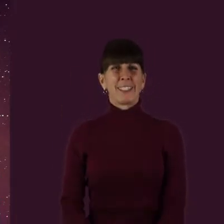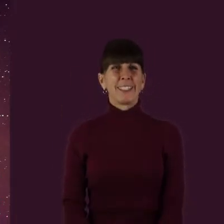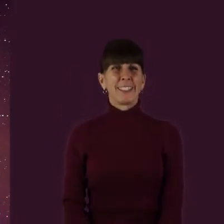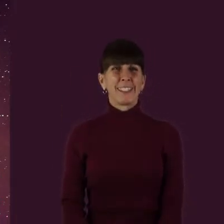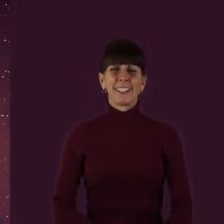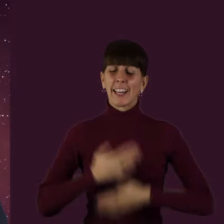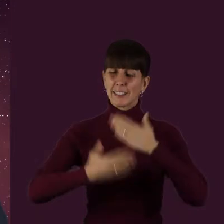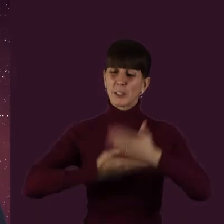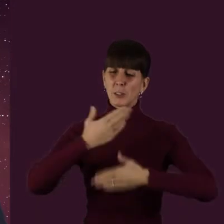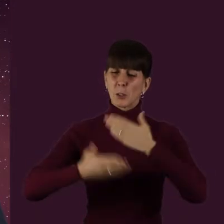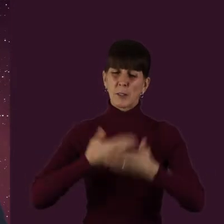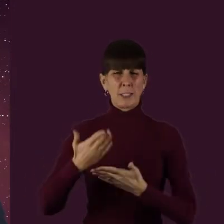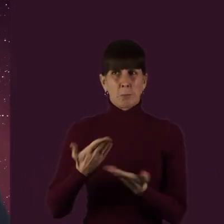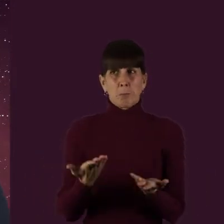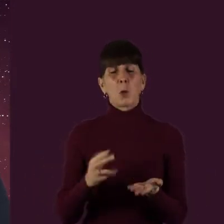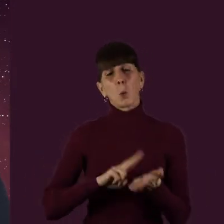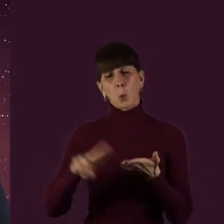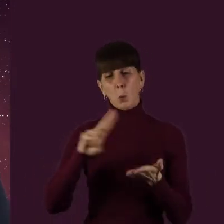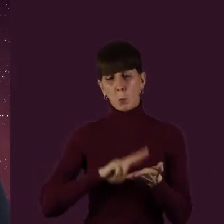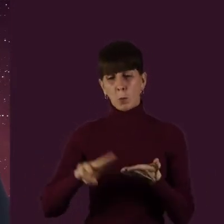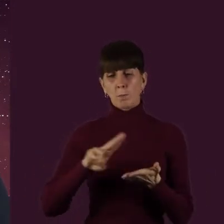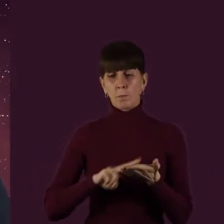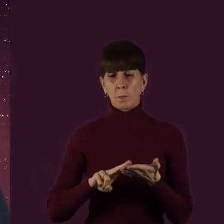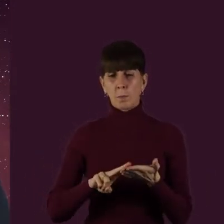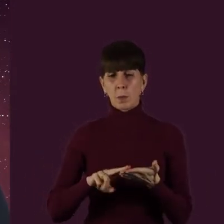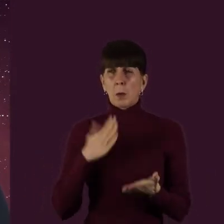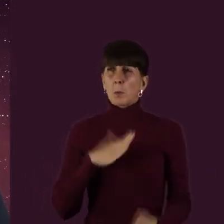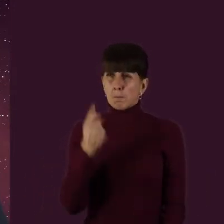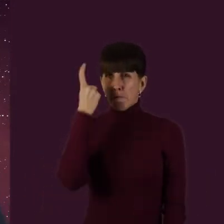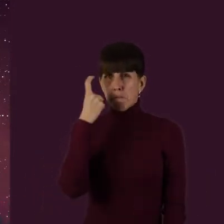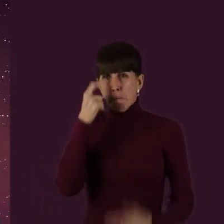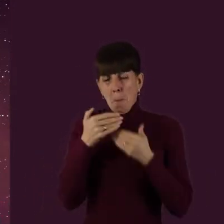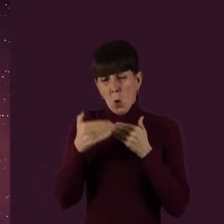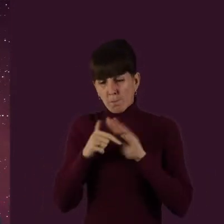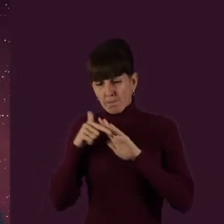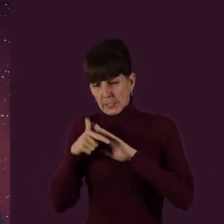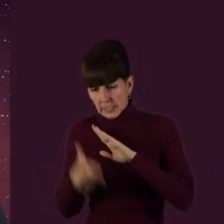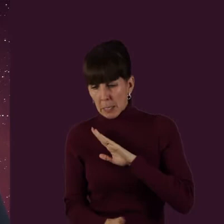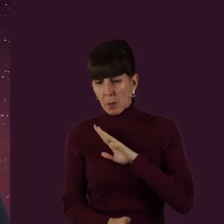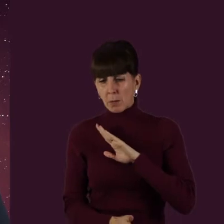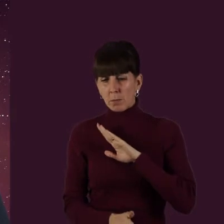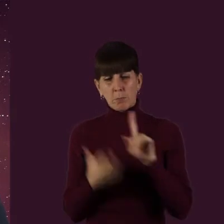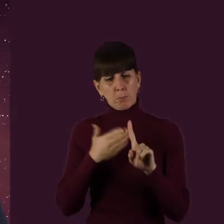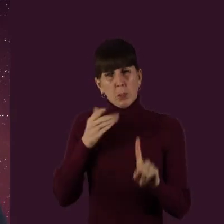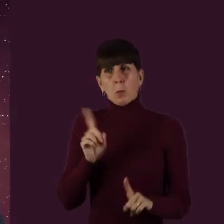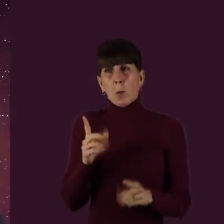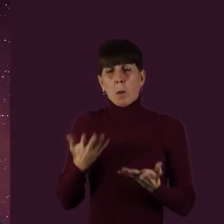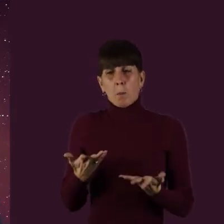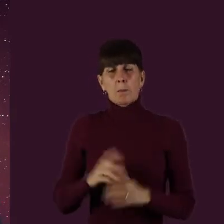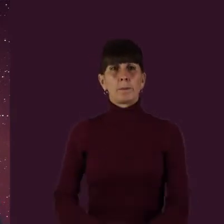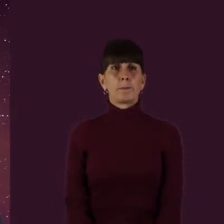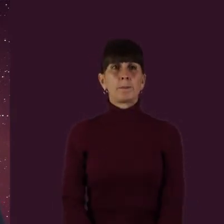story is unremarkable. But let's dig just that little bit deeper and see what we notice.